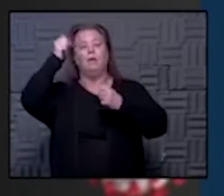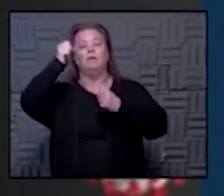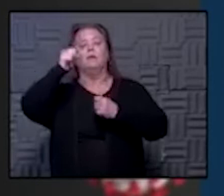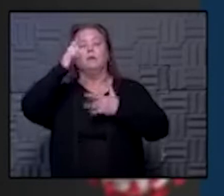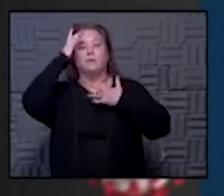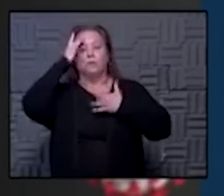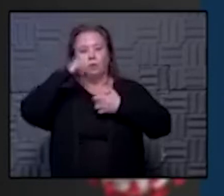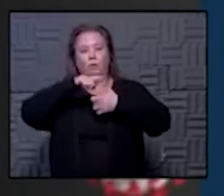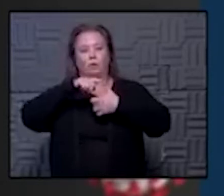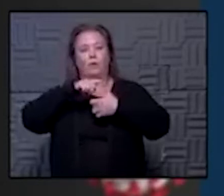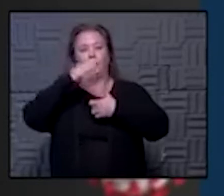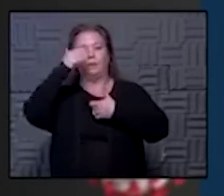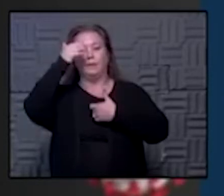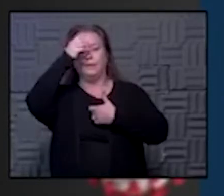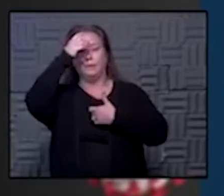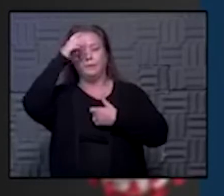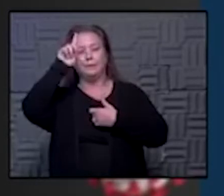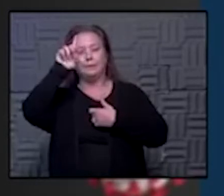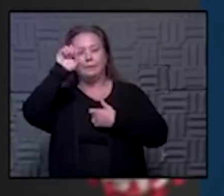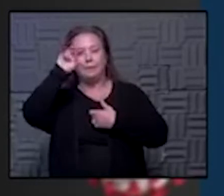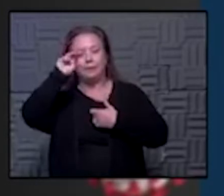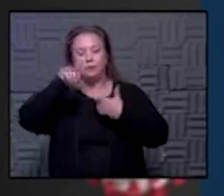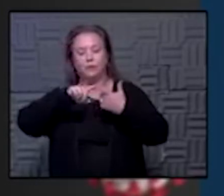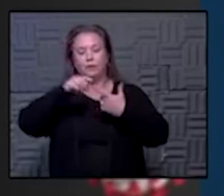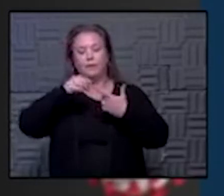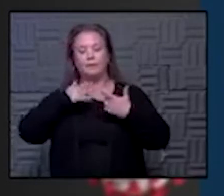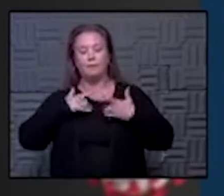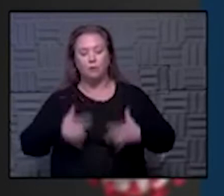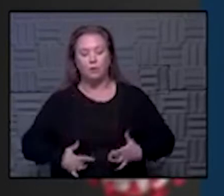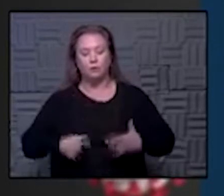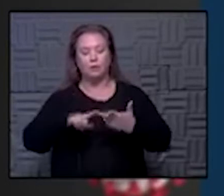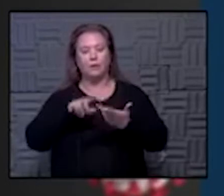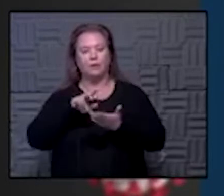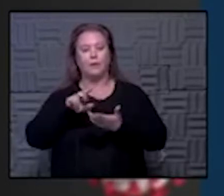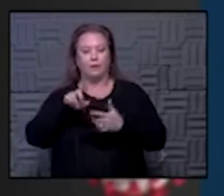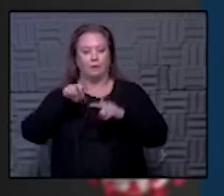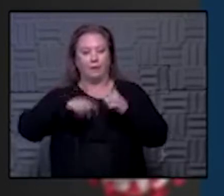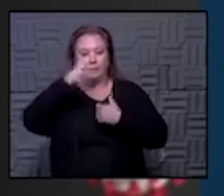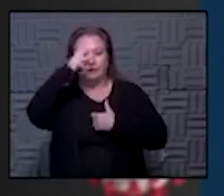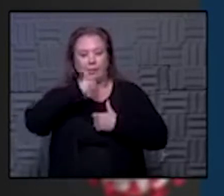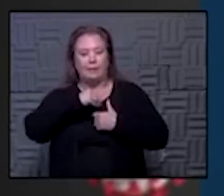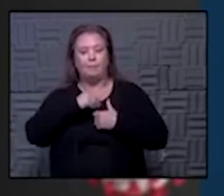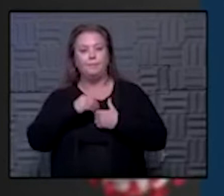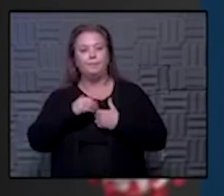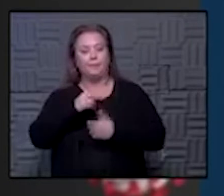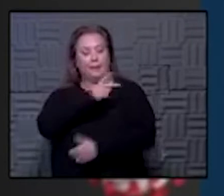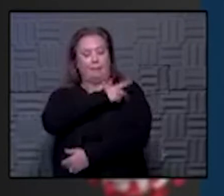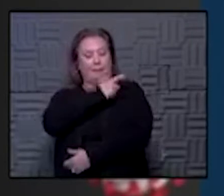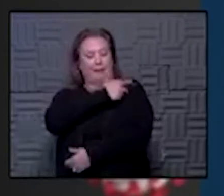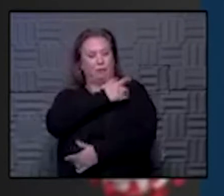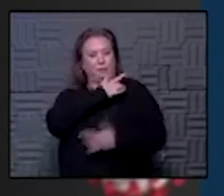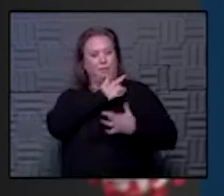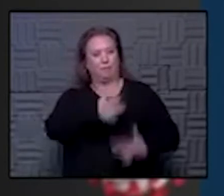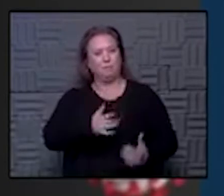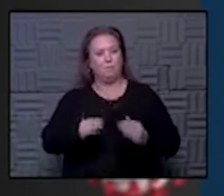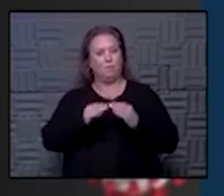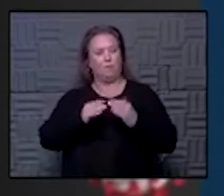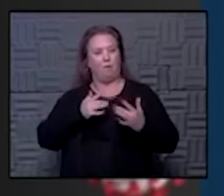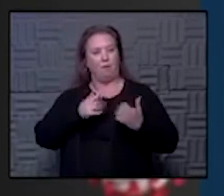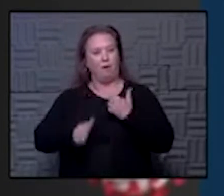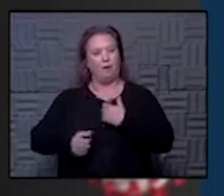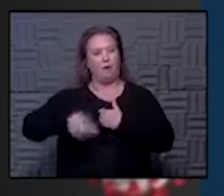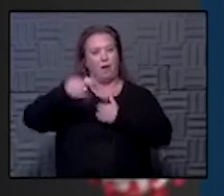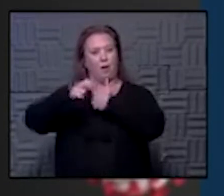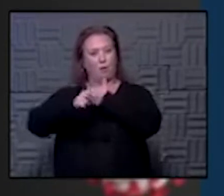dementia, depression, anxiety, and insomnia. The question is, do you know which patients are more susceptible? Do we